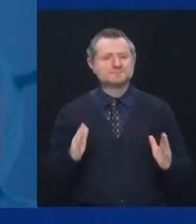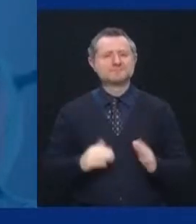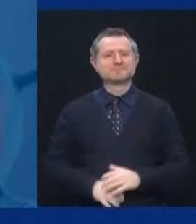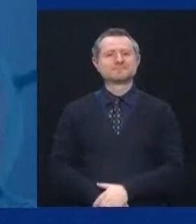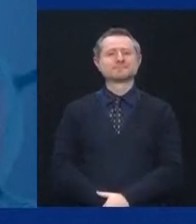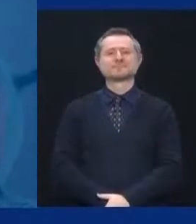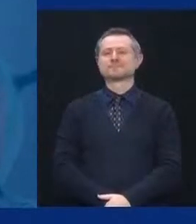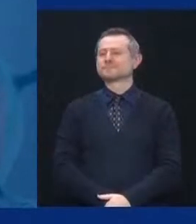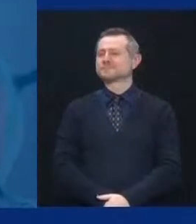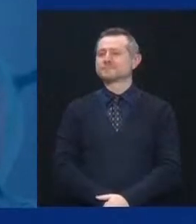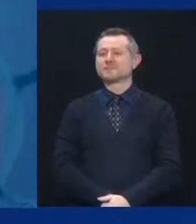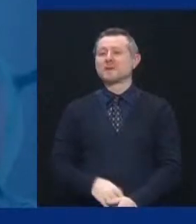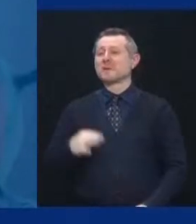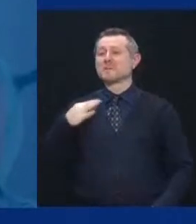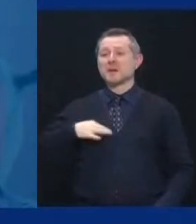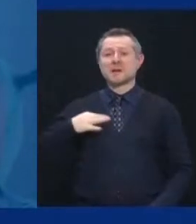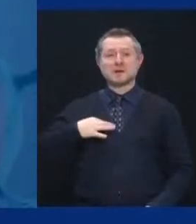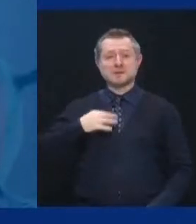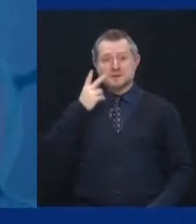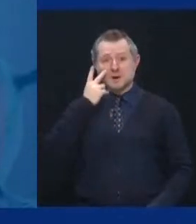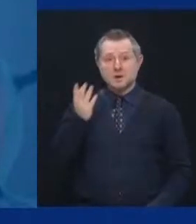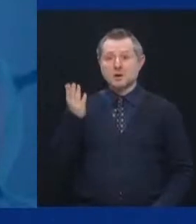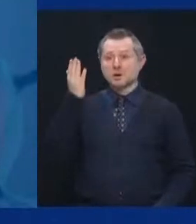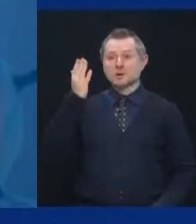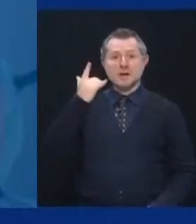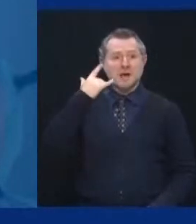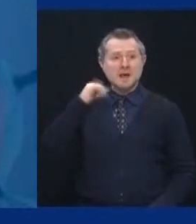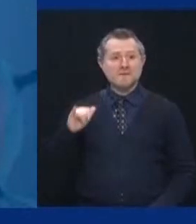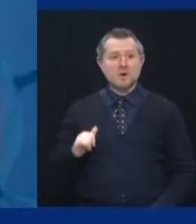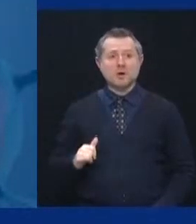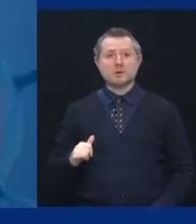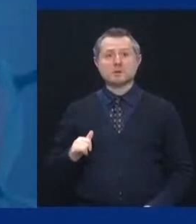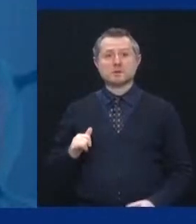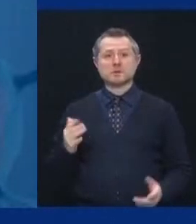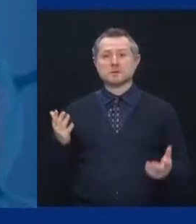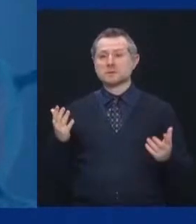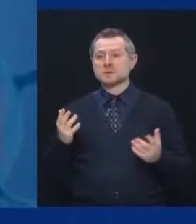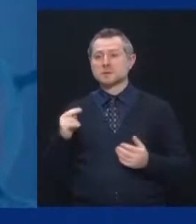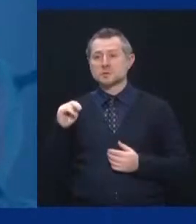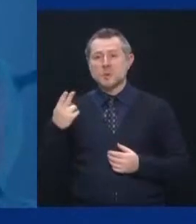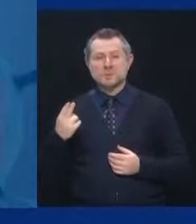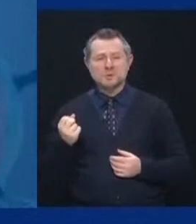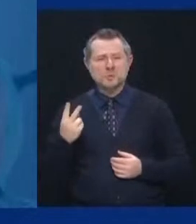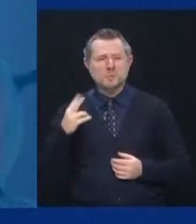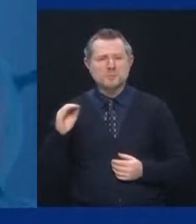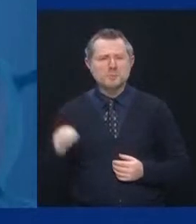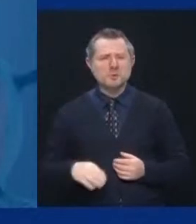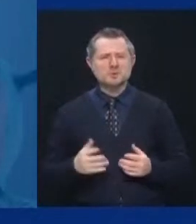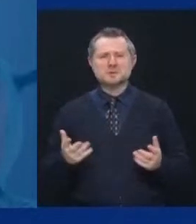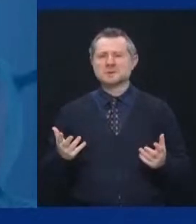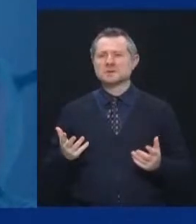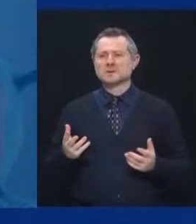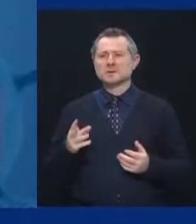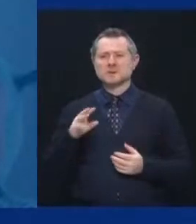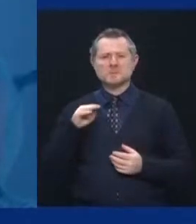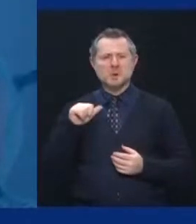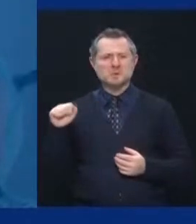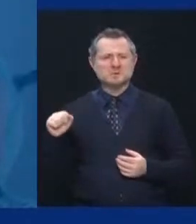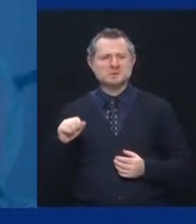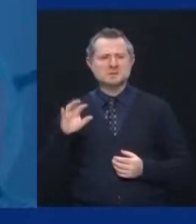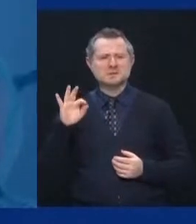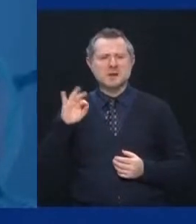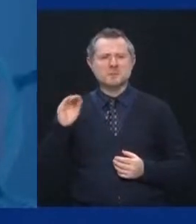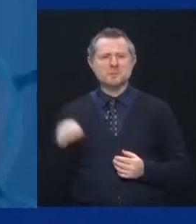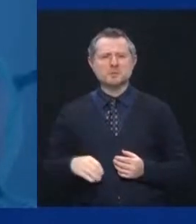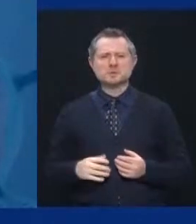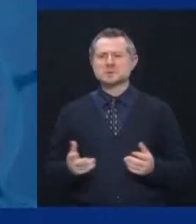But you see Maine, California, 13% increase, New Hampshire, 12% increase, Massachusetts, 9% increase.